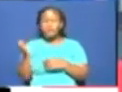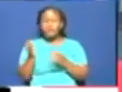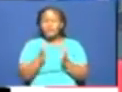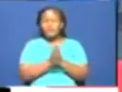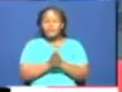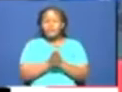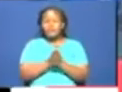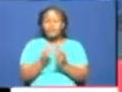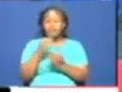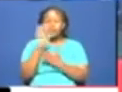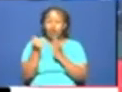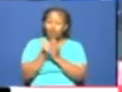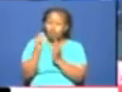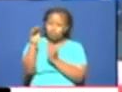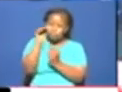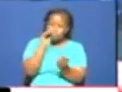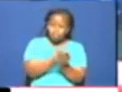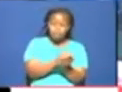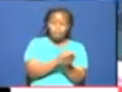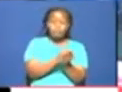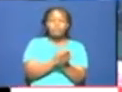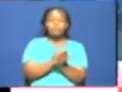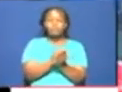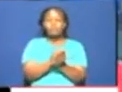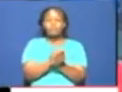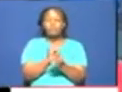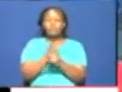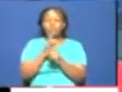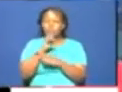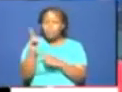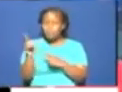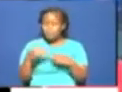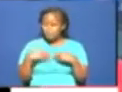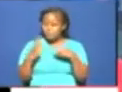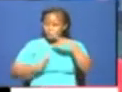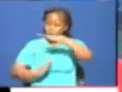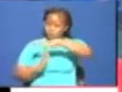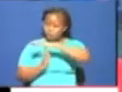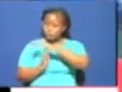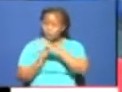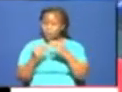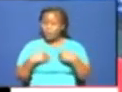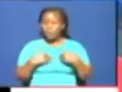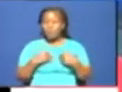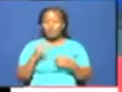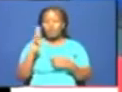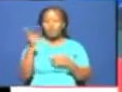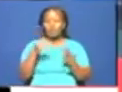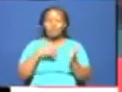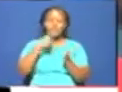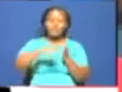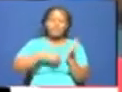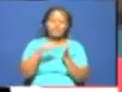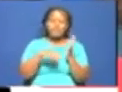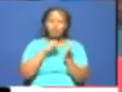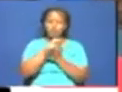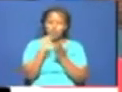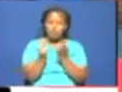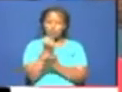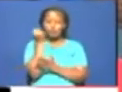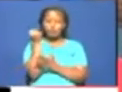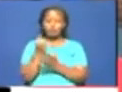them in the Premier League of the fourth industrial revolution. We